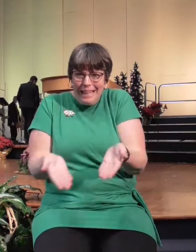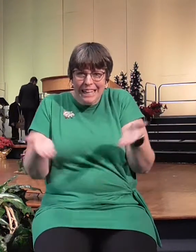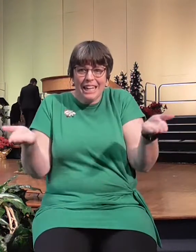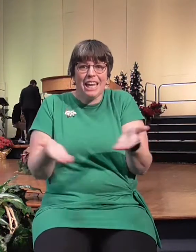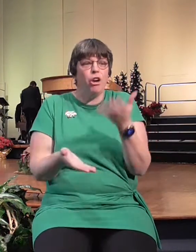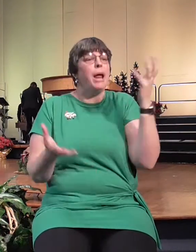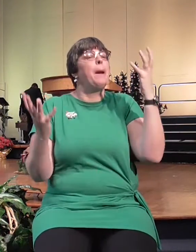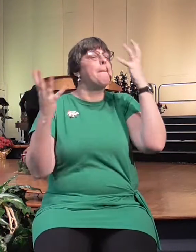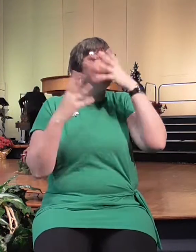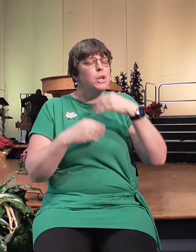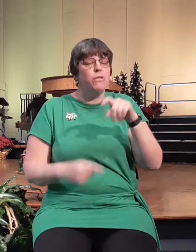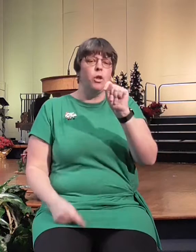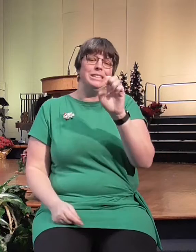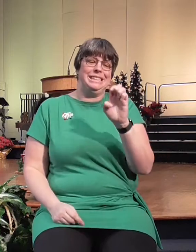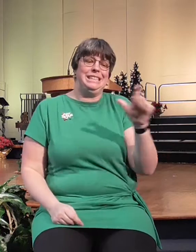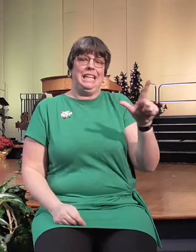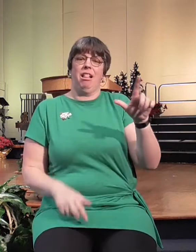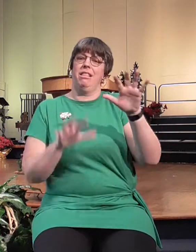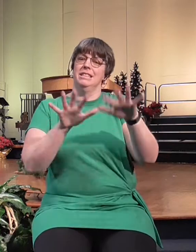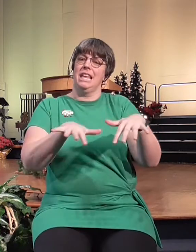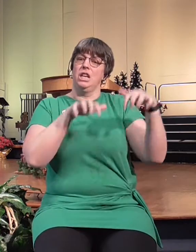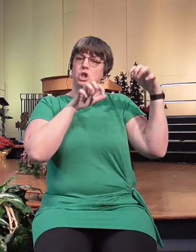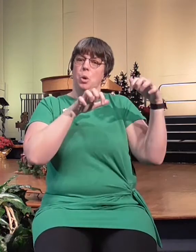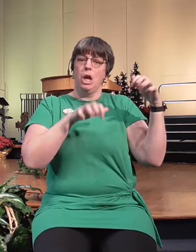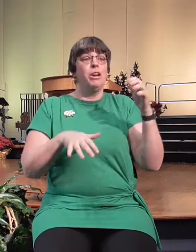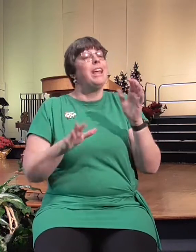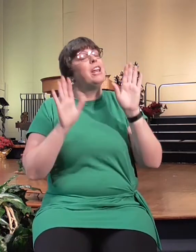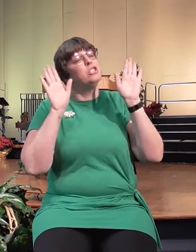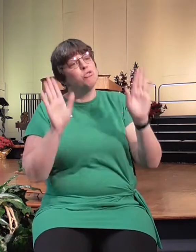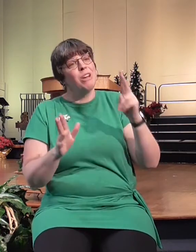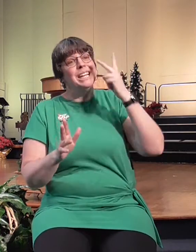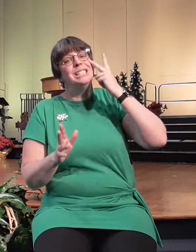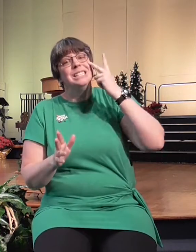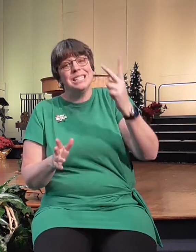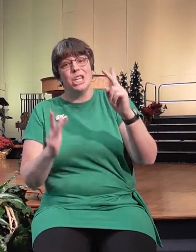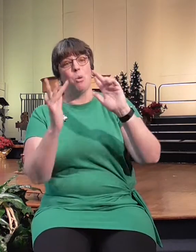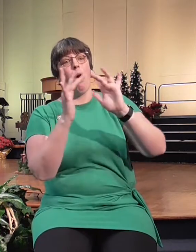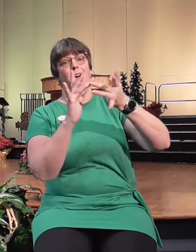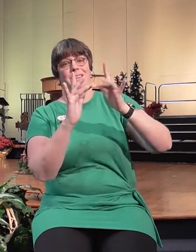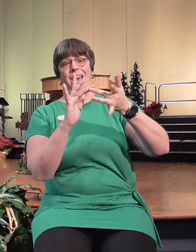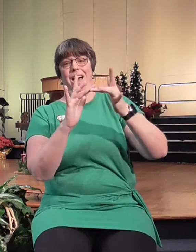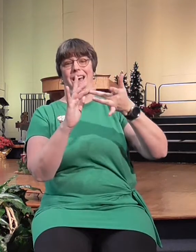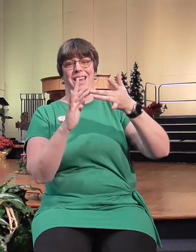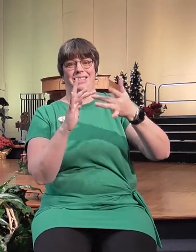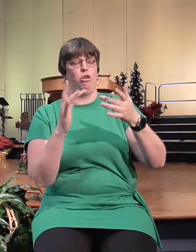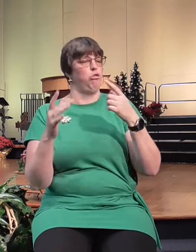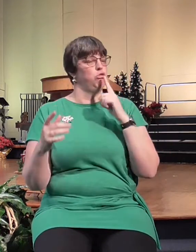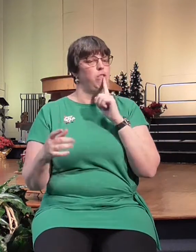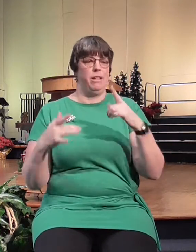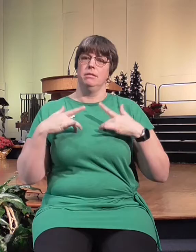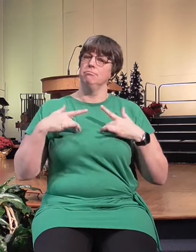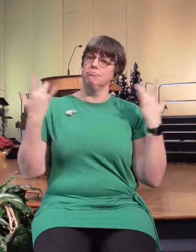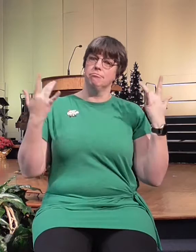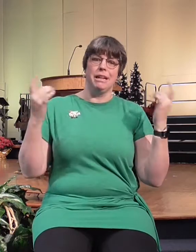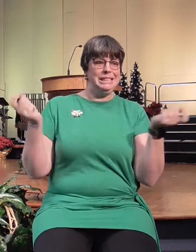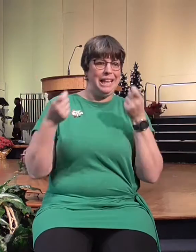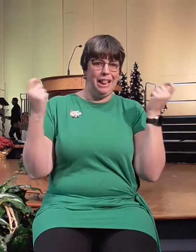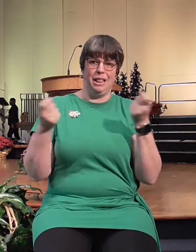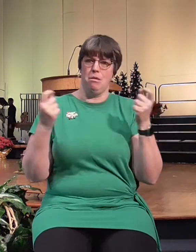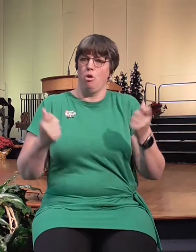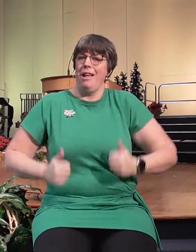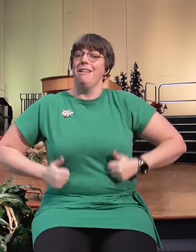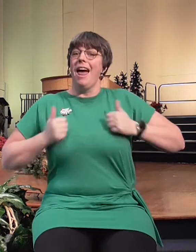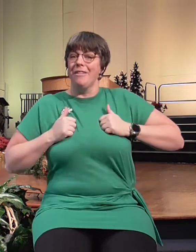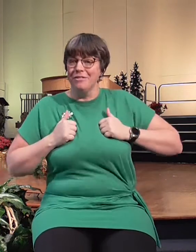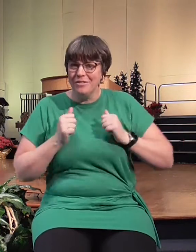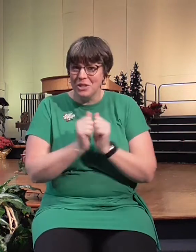us in our beautiful teal sanctuary. So great to see those of you who are here with us online this morning. What a delight it is to celebrate life